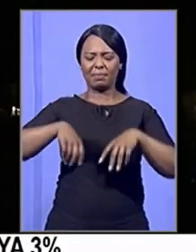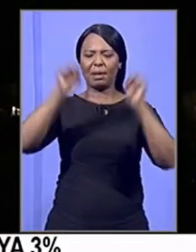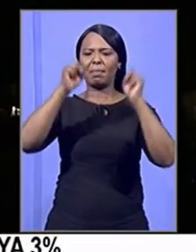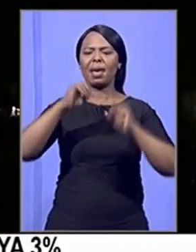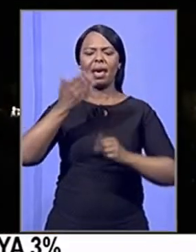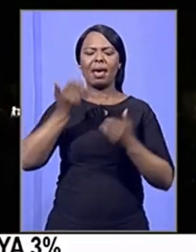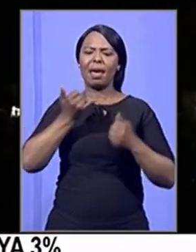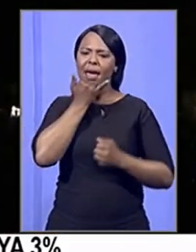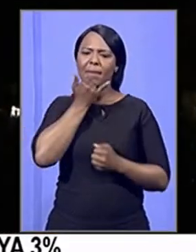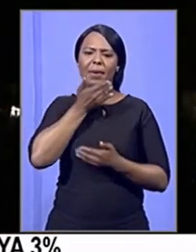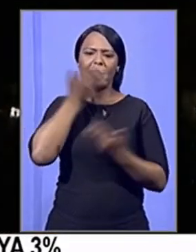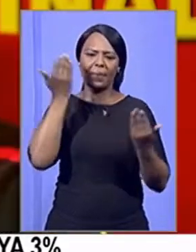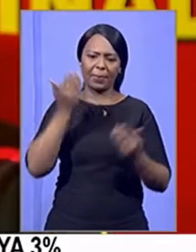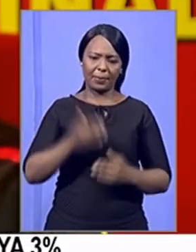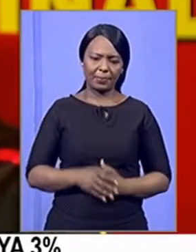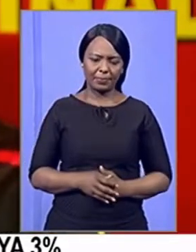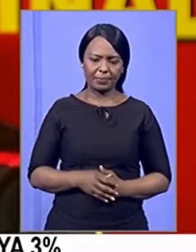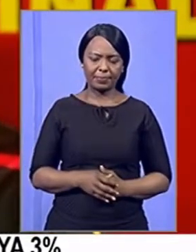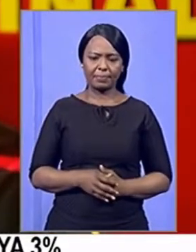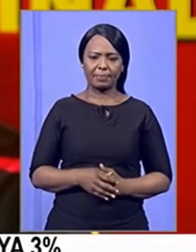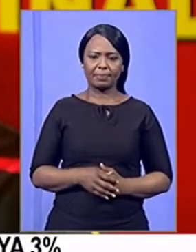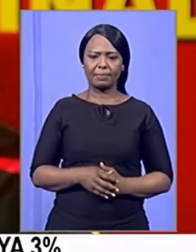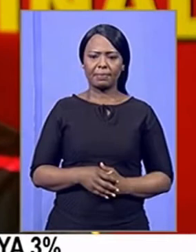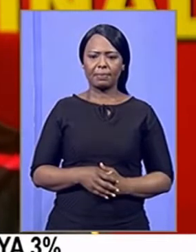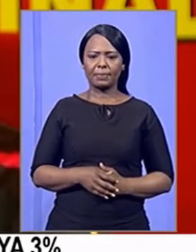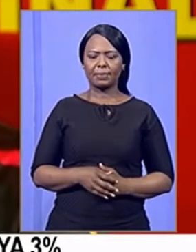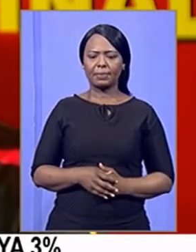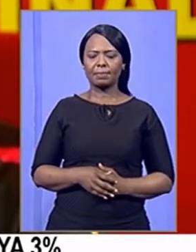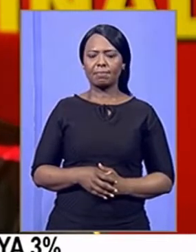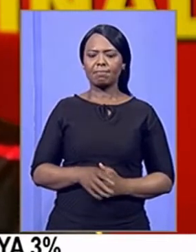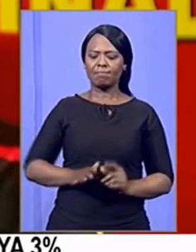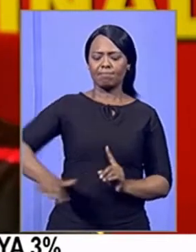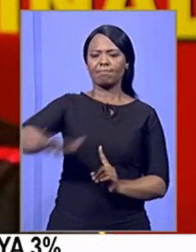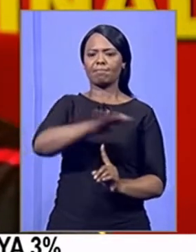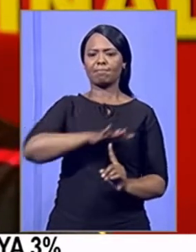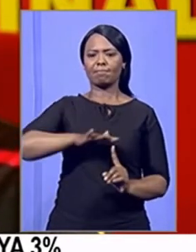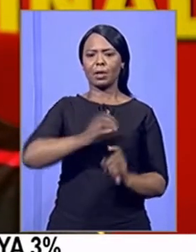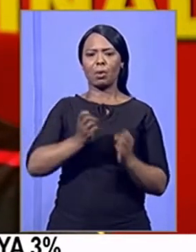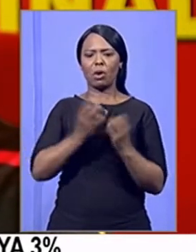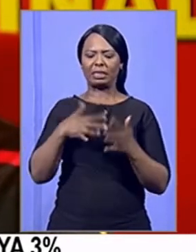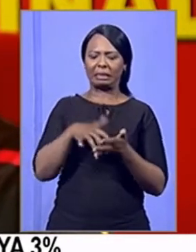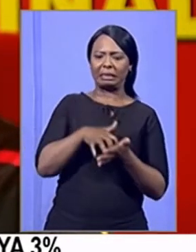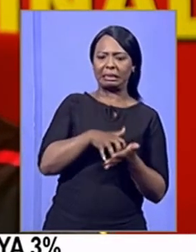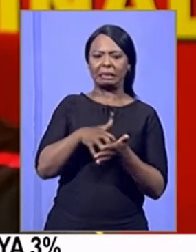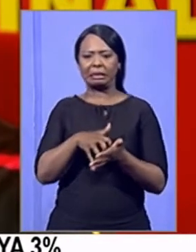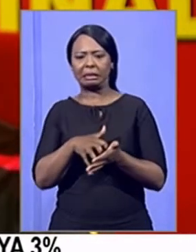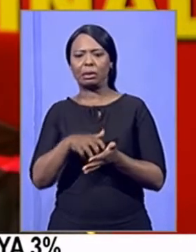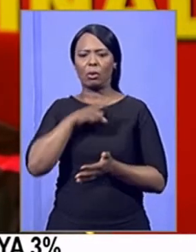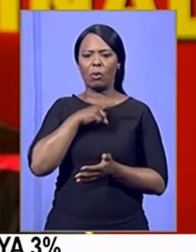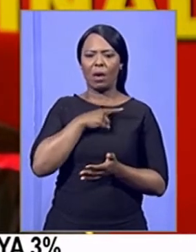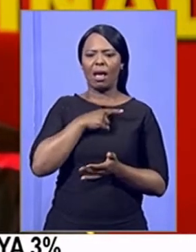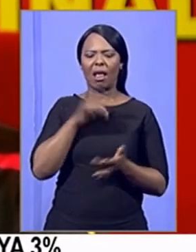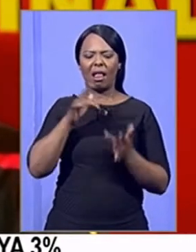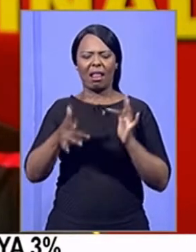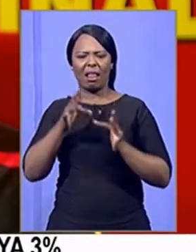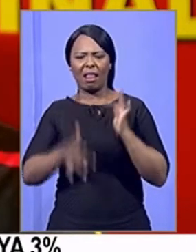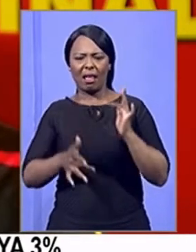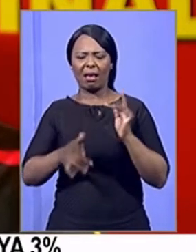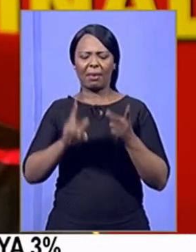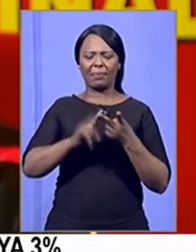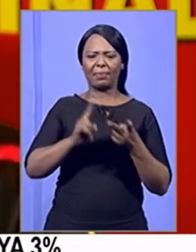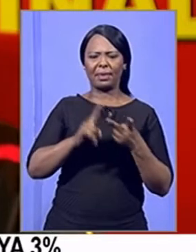motlakase. This has also seen our police stations becoming vulnerable as communication lines are affected and